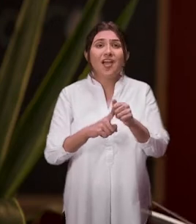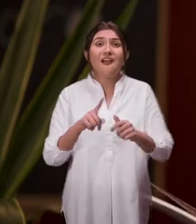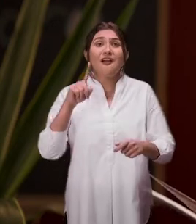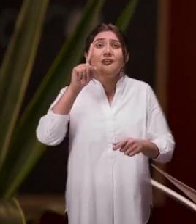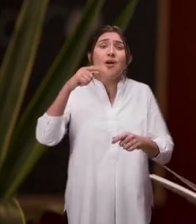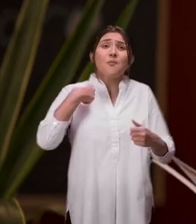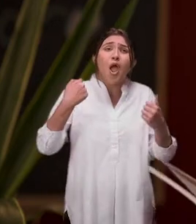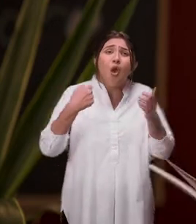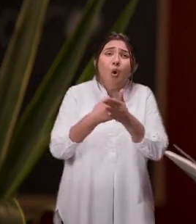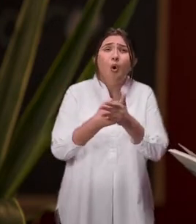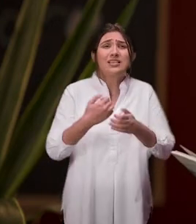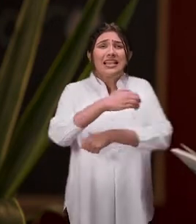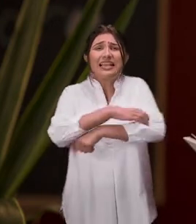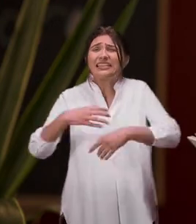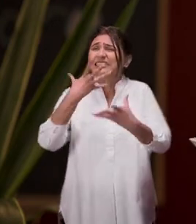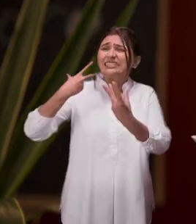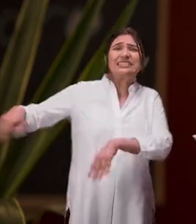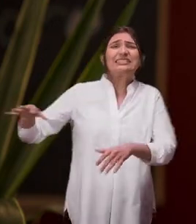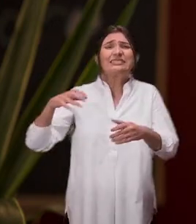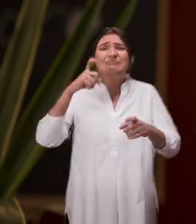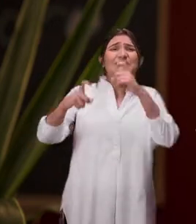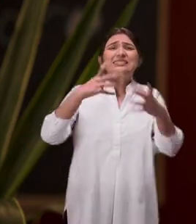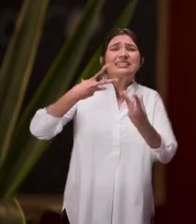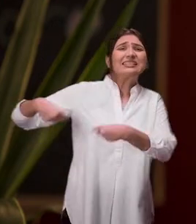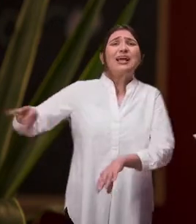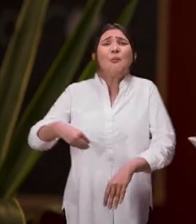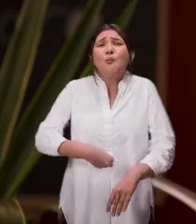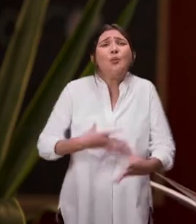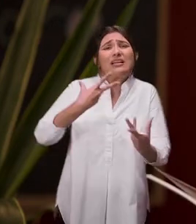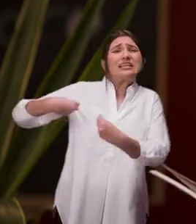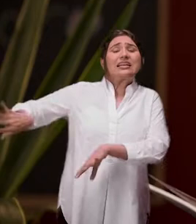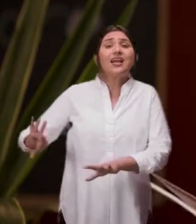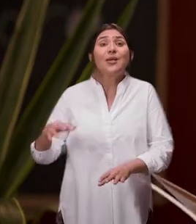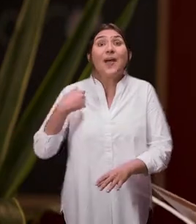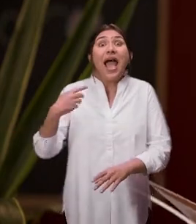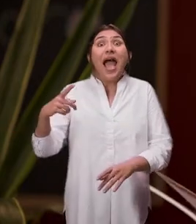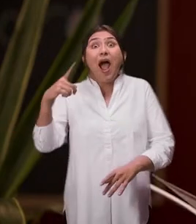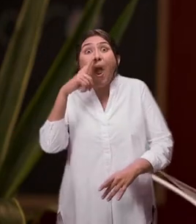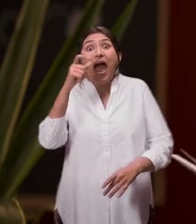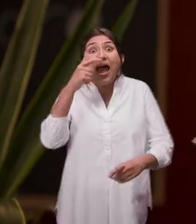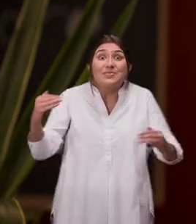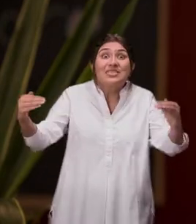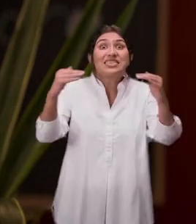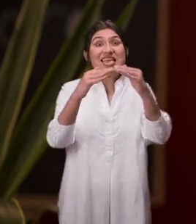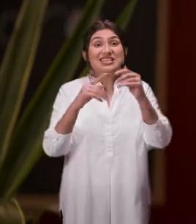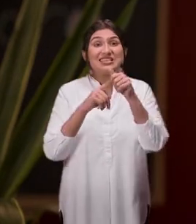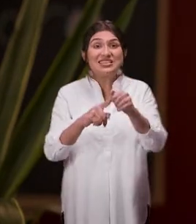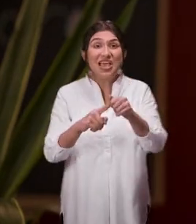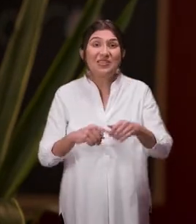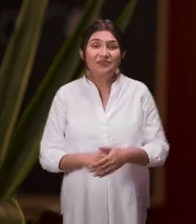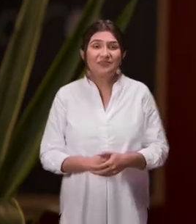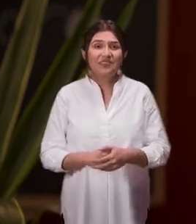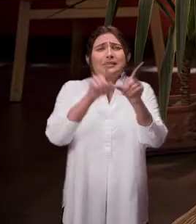world. First, I would erase war, poverty, and hunger. Then I would draw girls and boys together